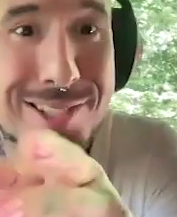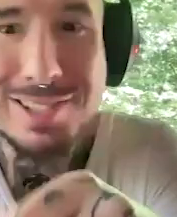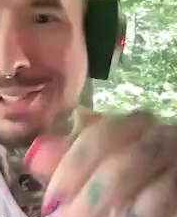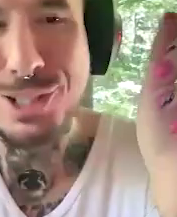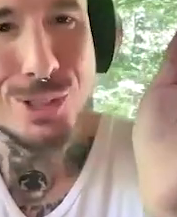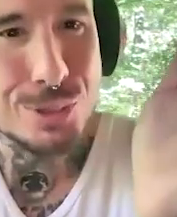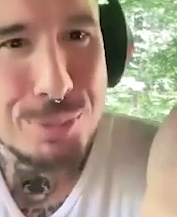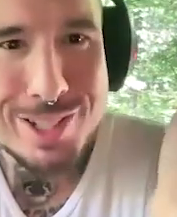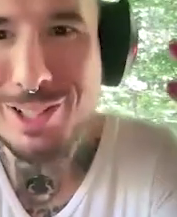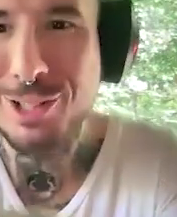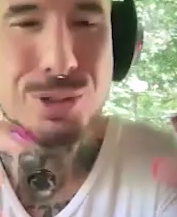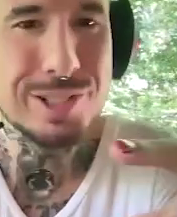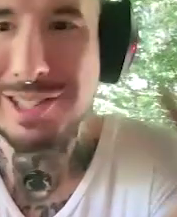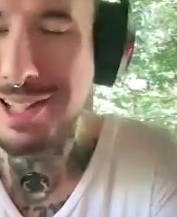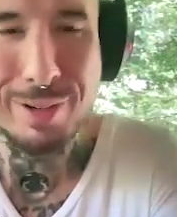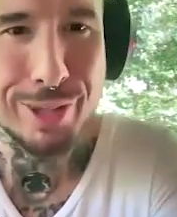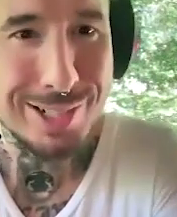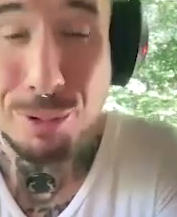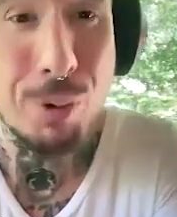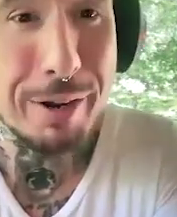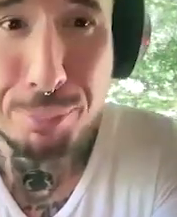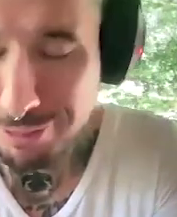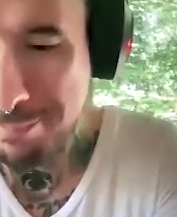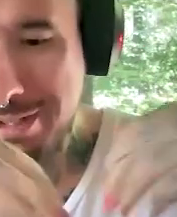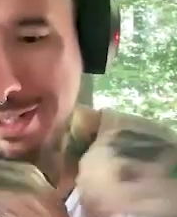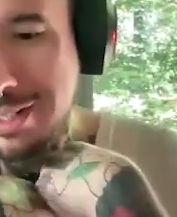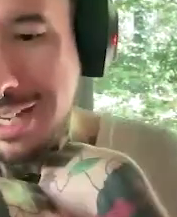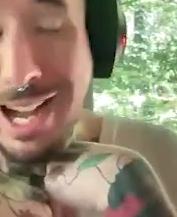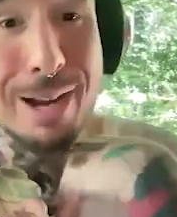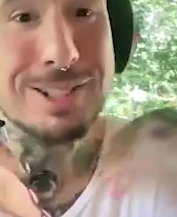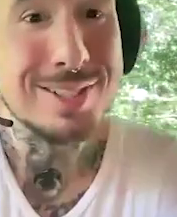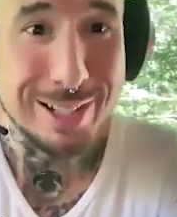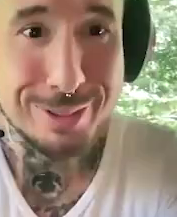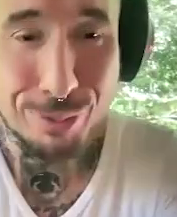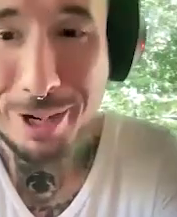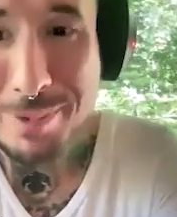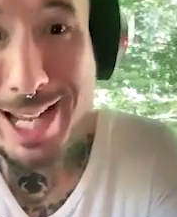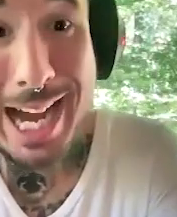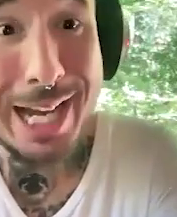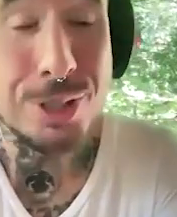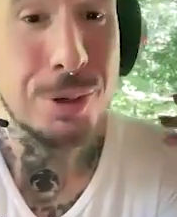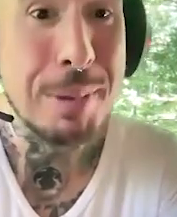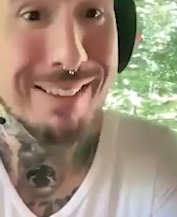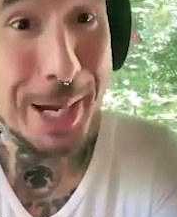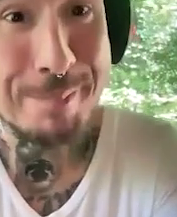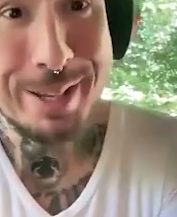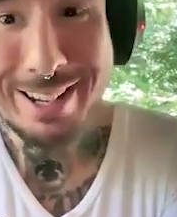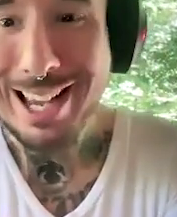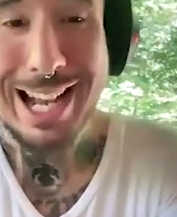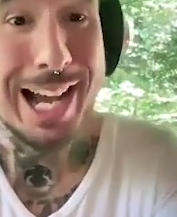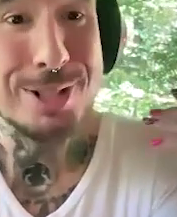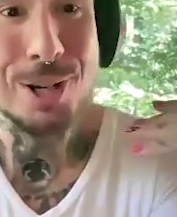choose dance, you could choose music, you could choose different things. So wonderful program. And I was selected for it, and I chose